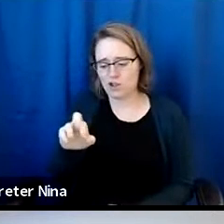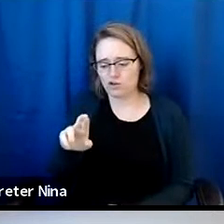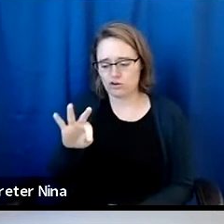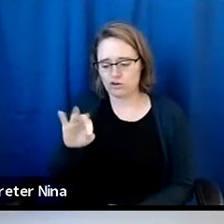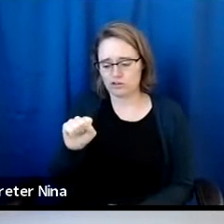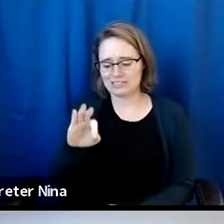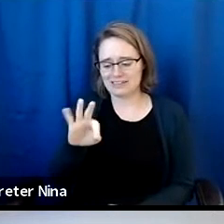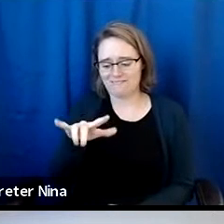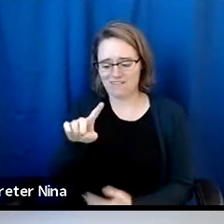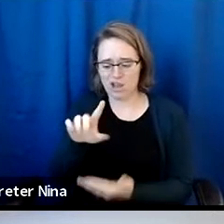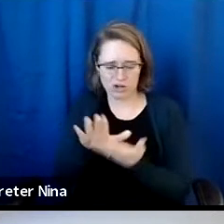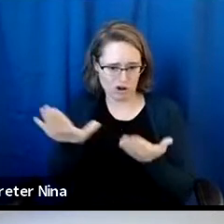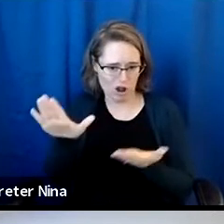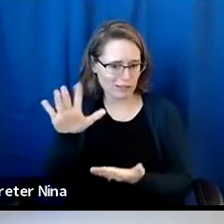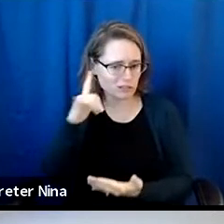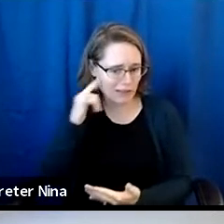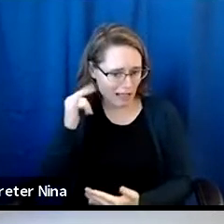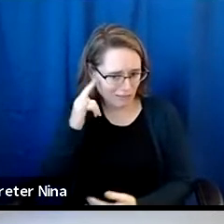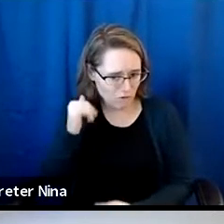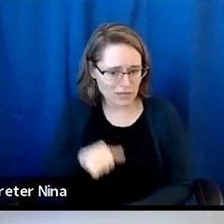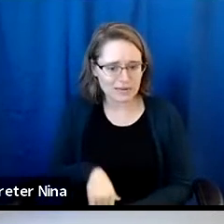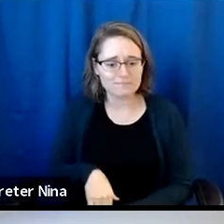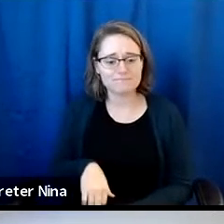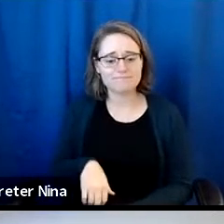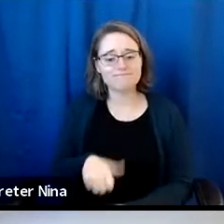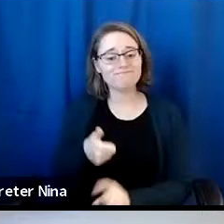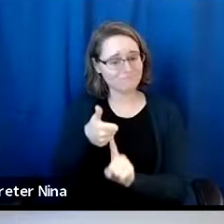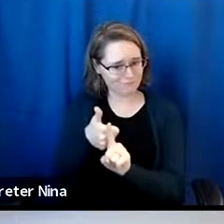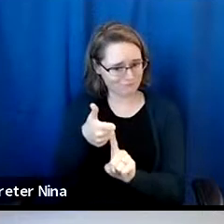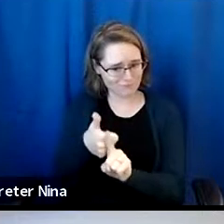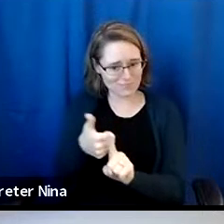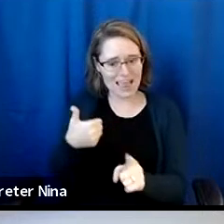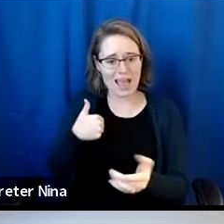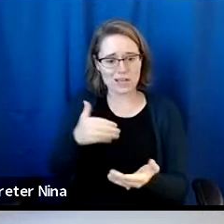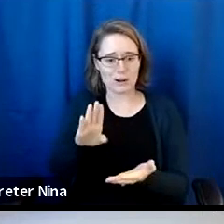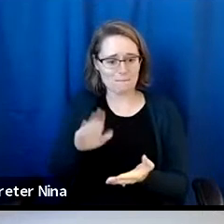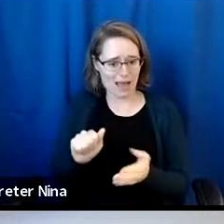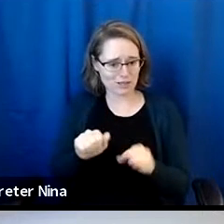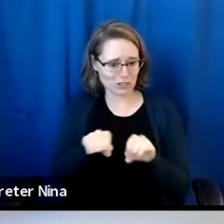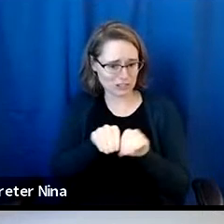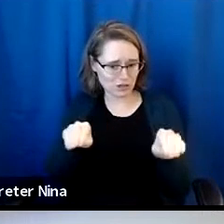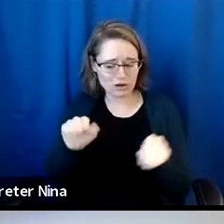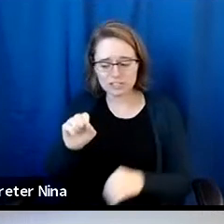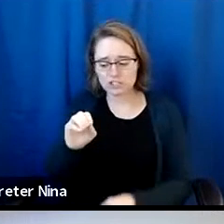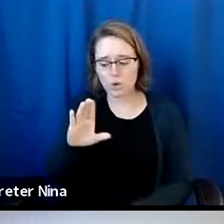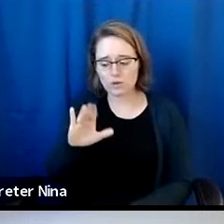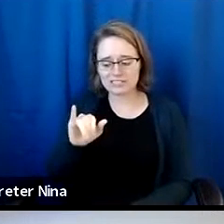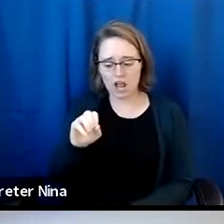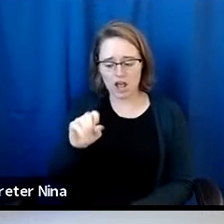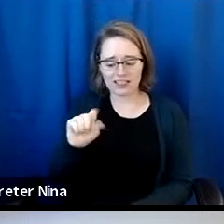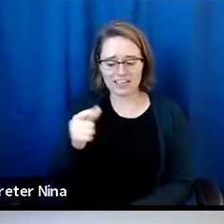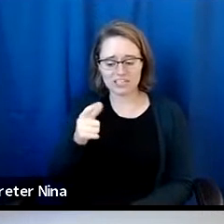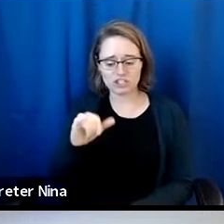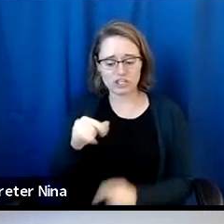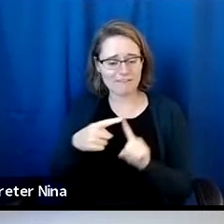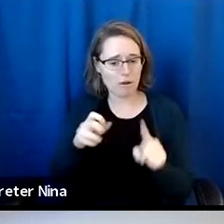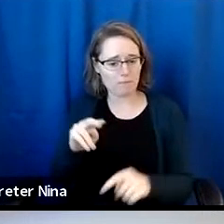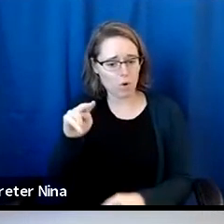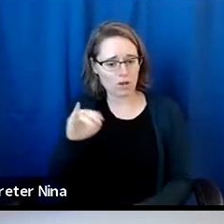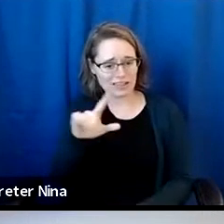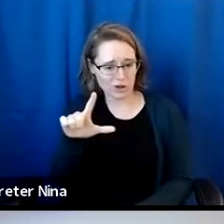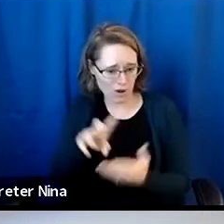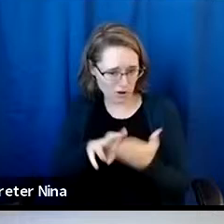California. Dr. Ester has her bachelor's degree in sociology from Northern Illinois University